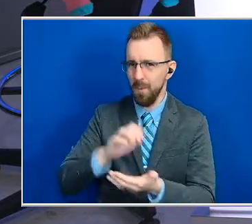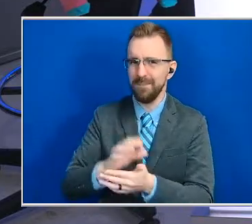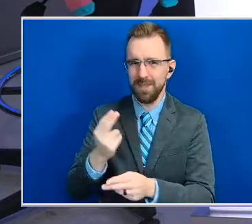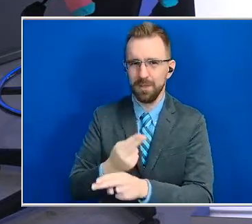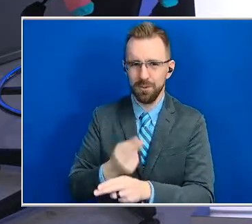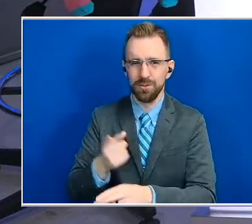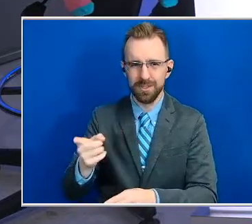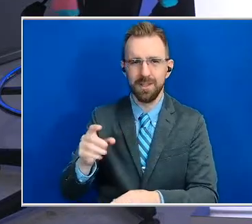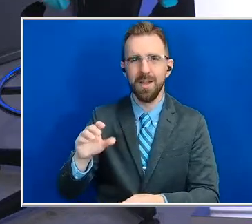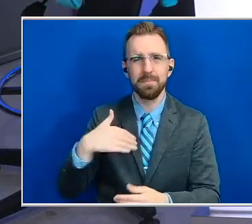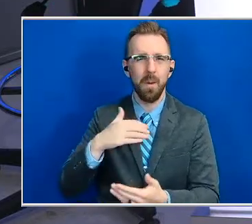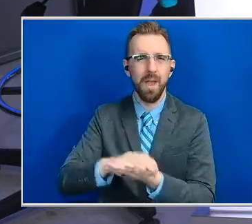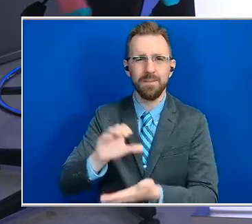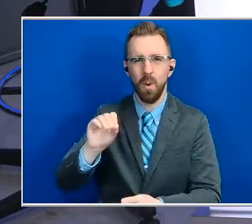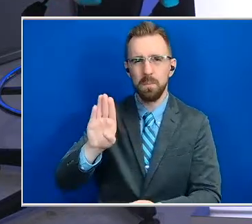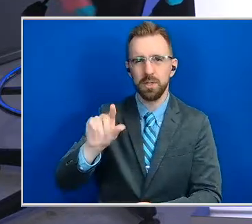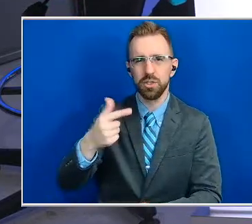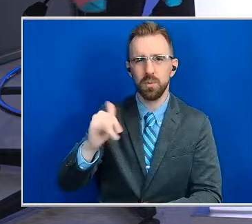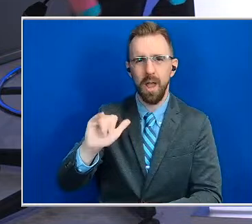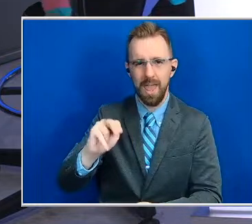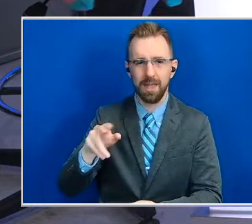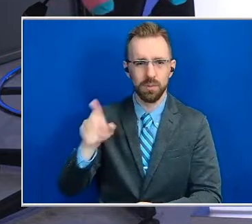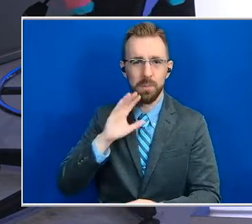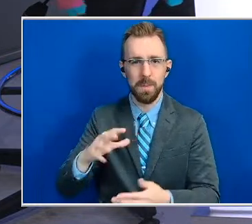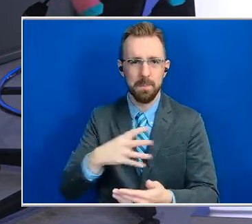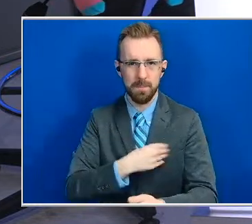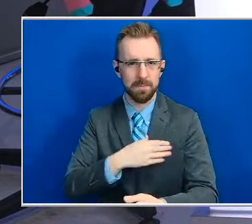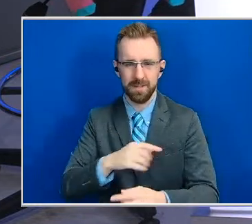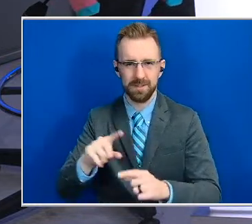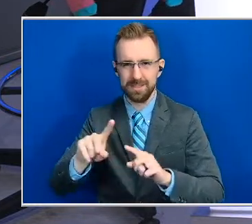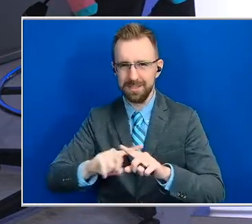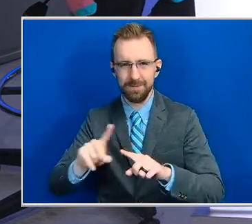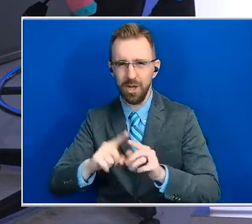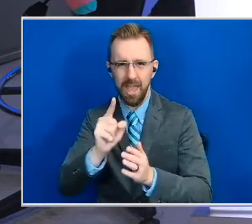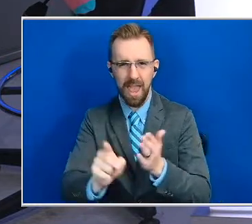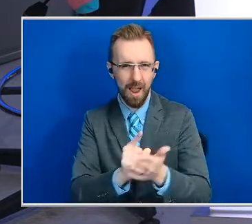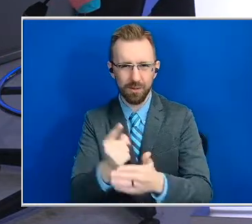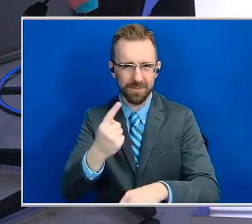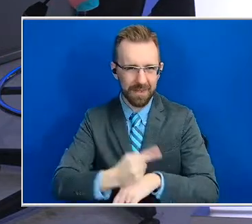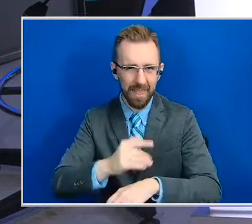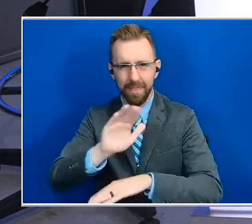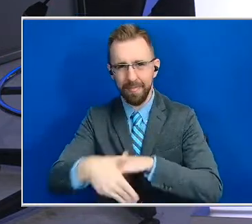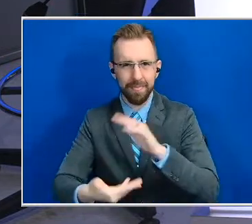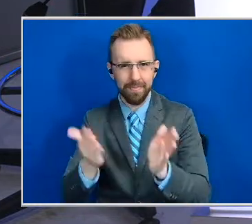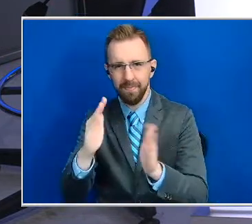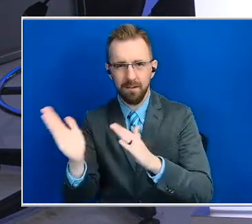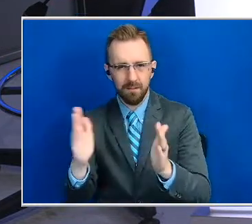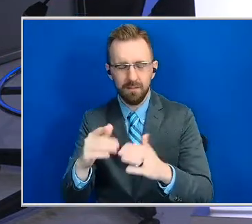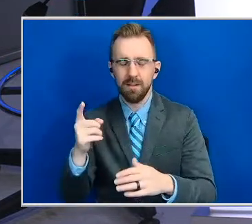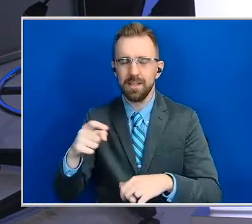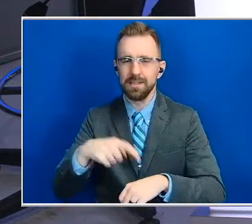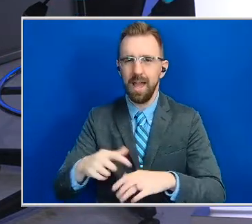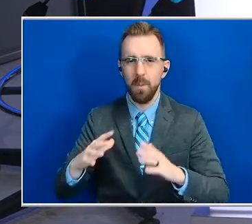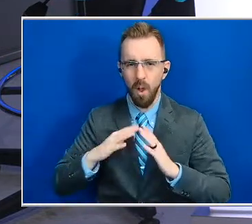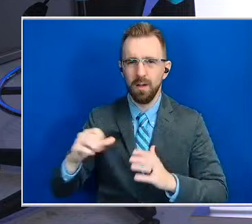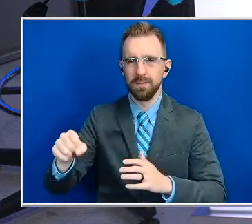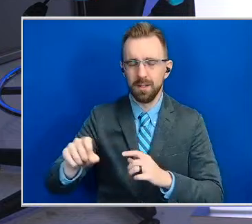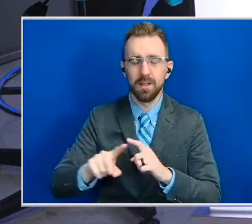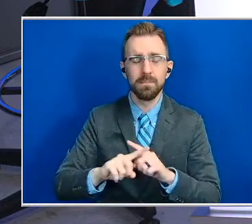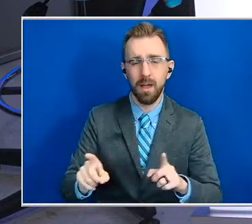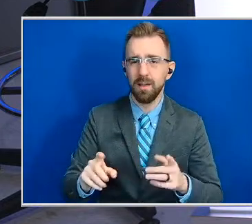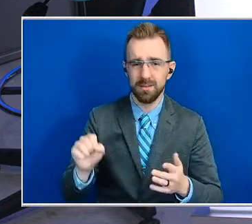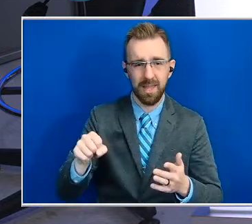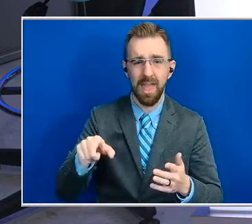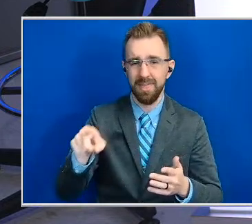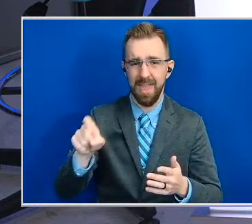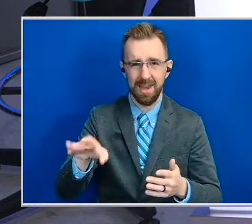so, she would be pumping at all sorts of weird hours of the day, and she'd take some good time off. But yeah, that had to be, I was